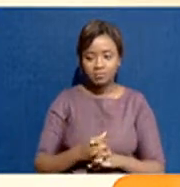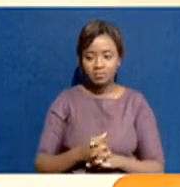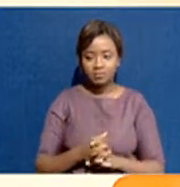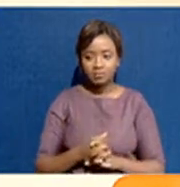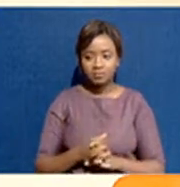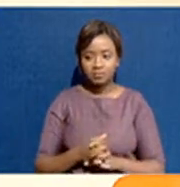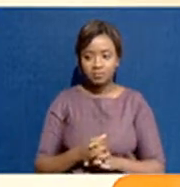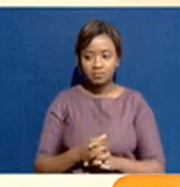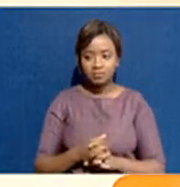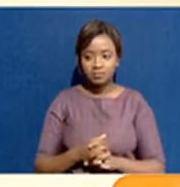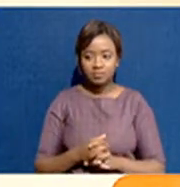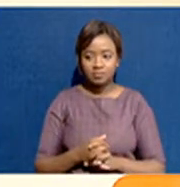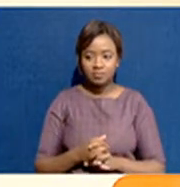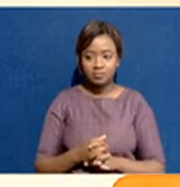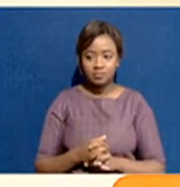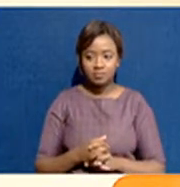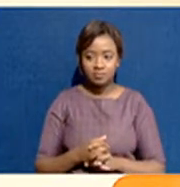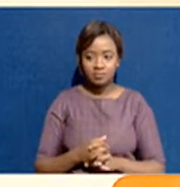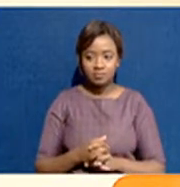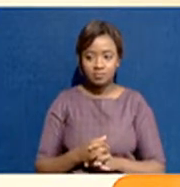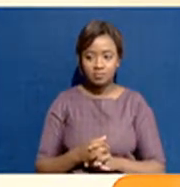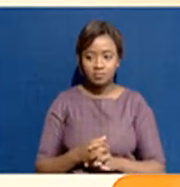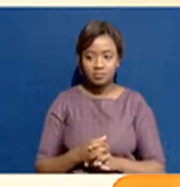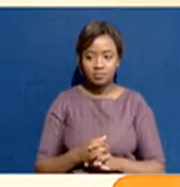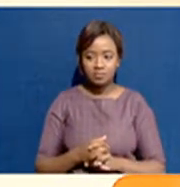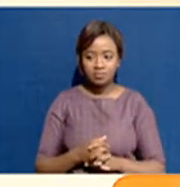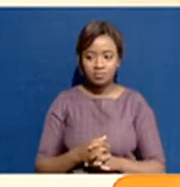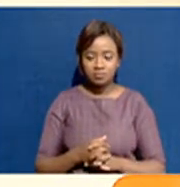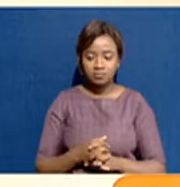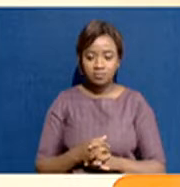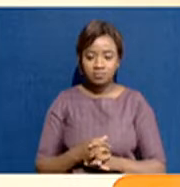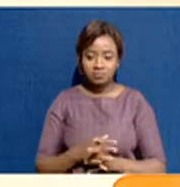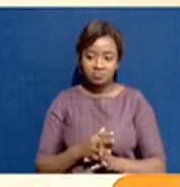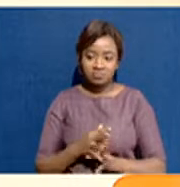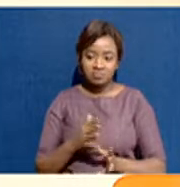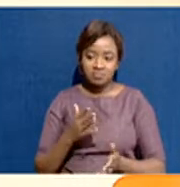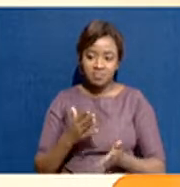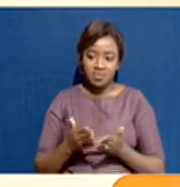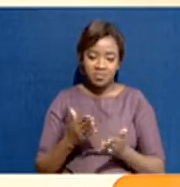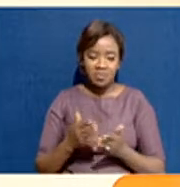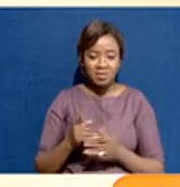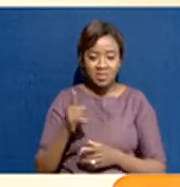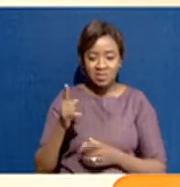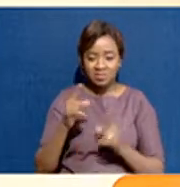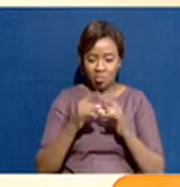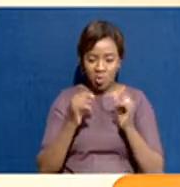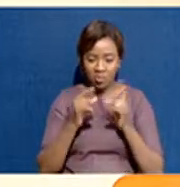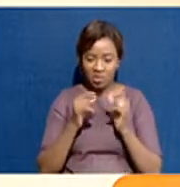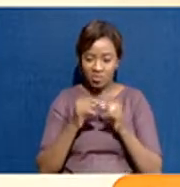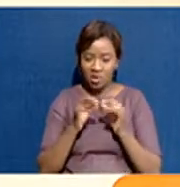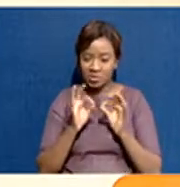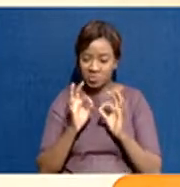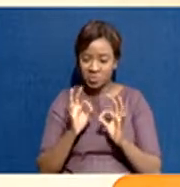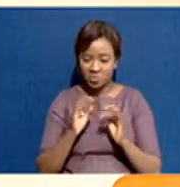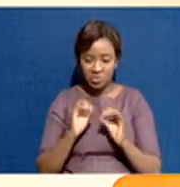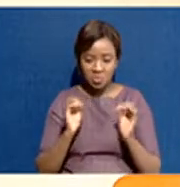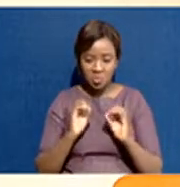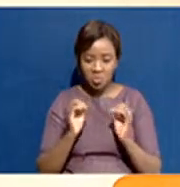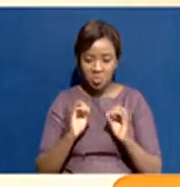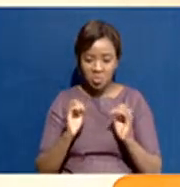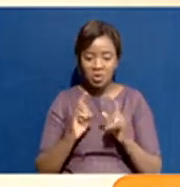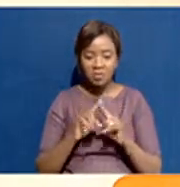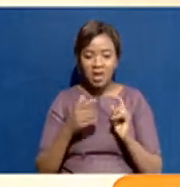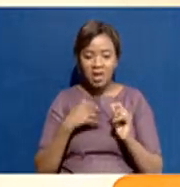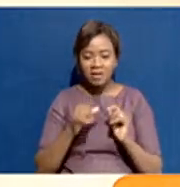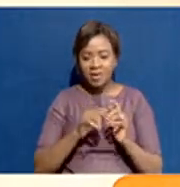So hear me out. Whilst he may have been rather inelegant with his words, there is a much bigger